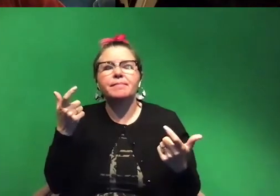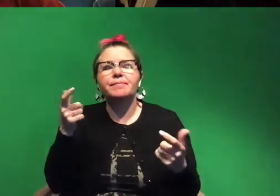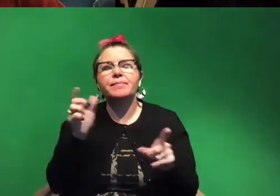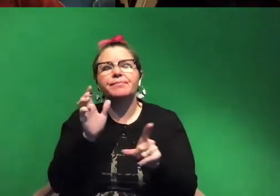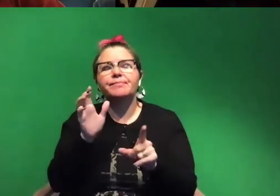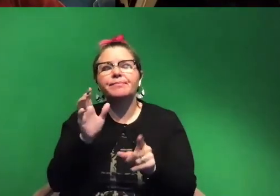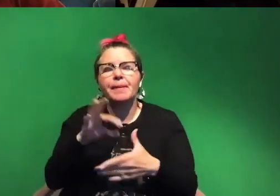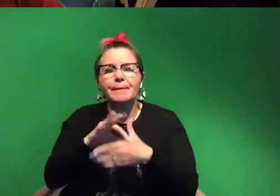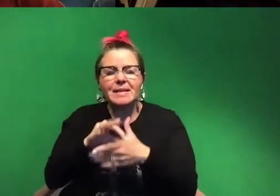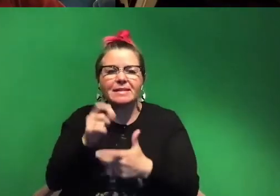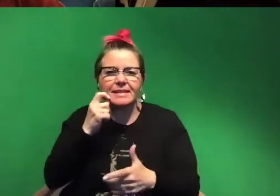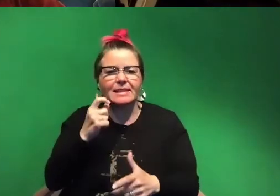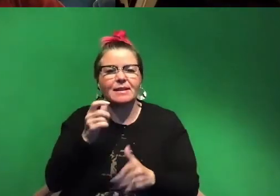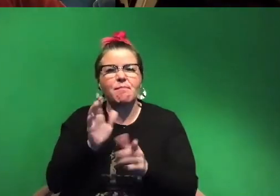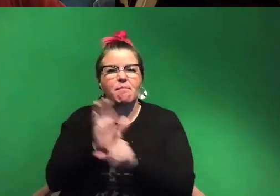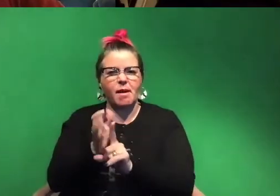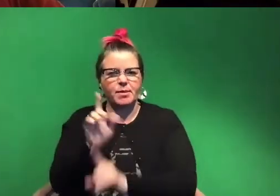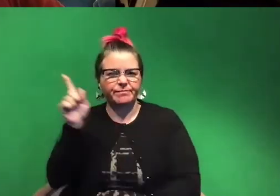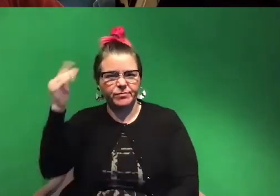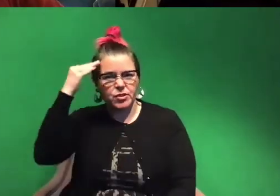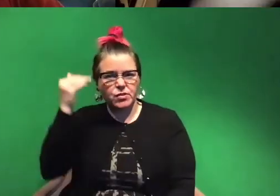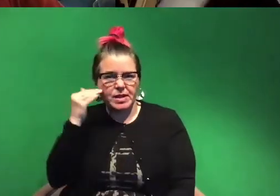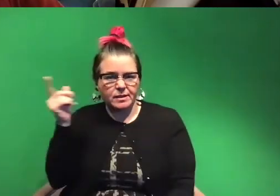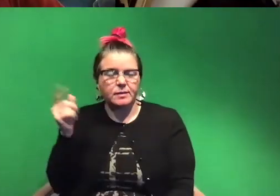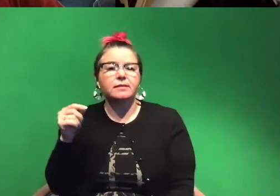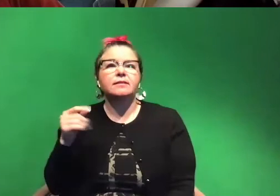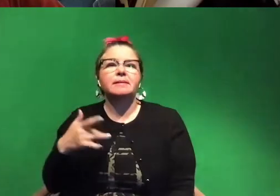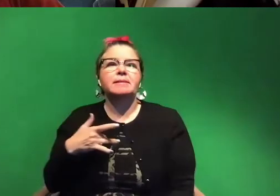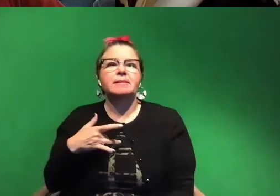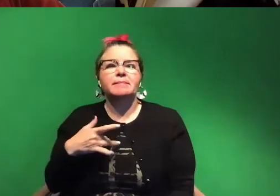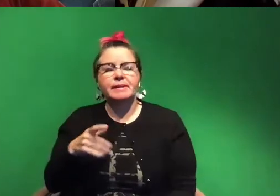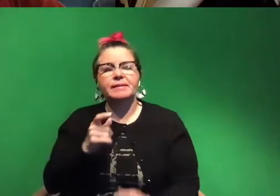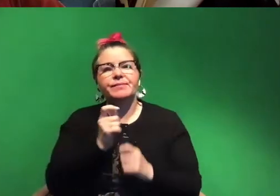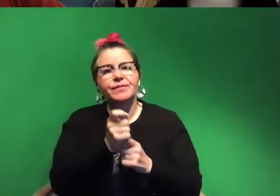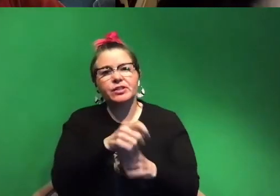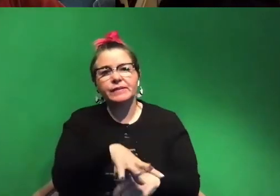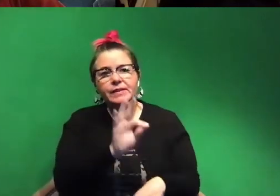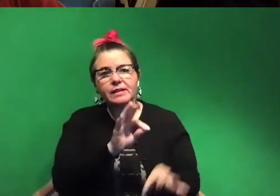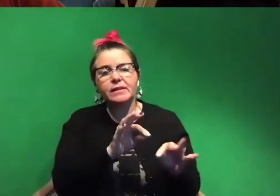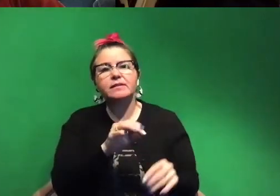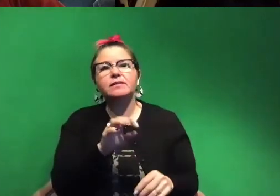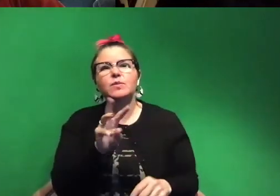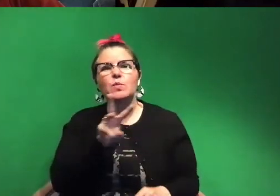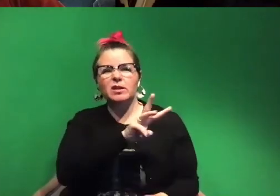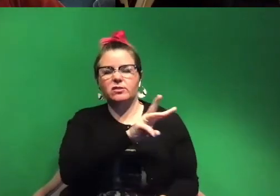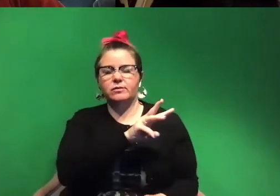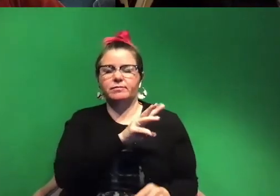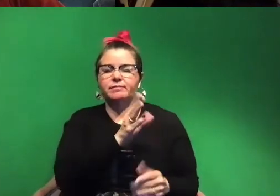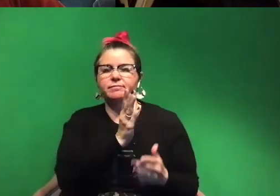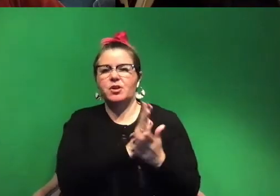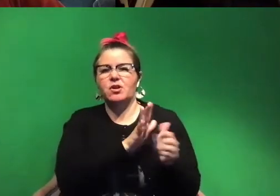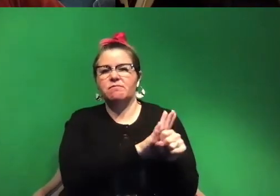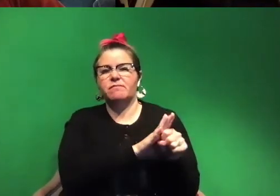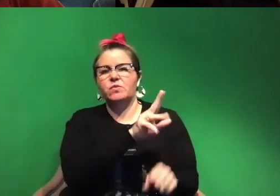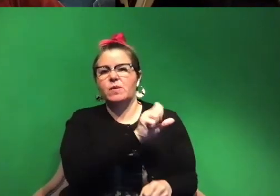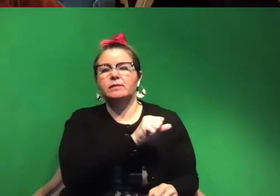hagfish skins over in Korea. And they're often fished out in, the western part of the United